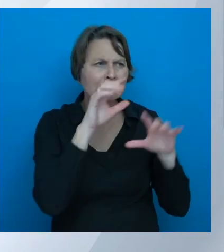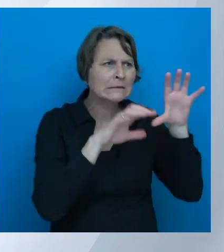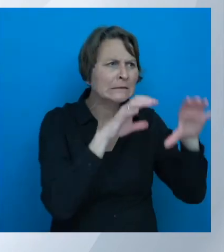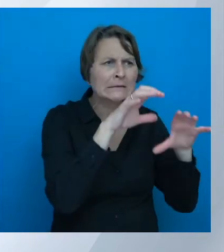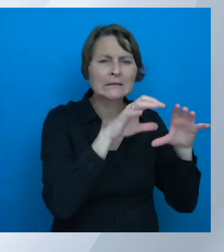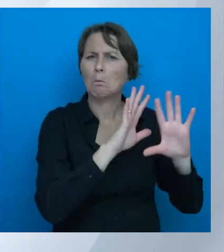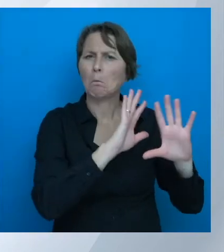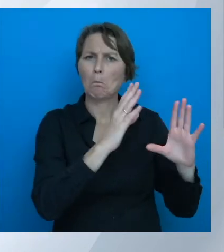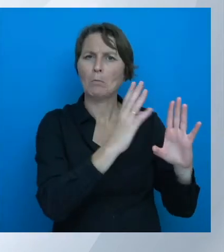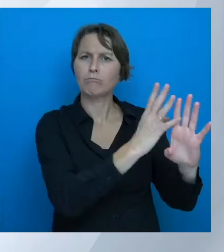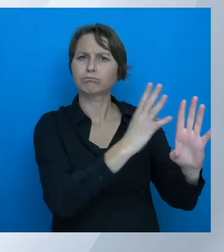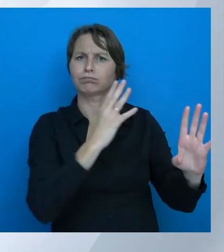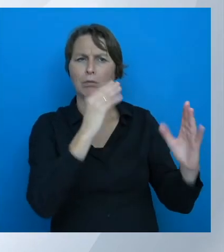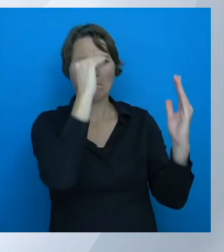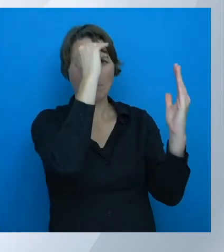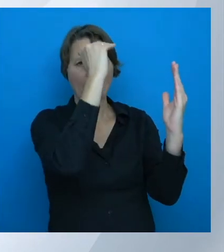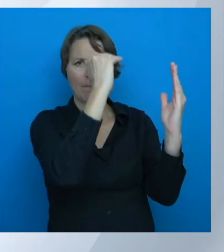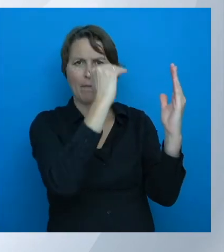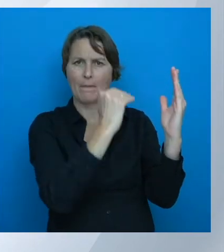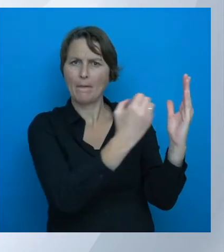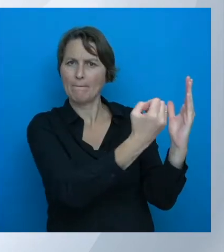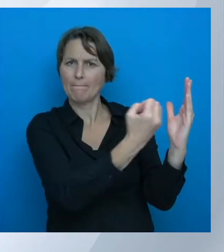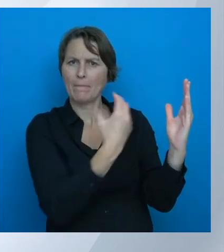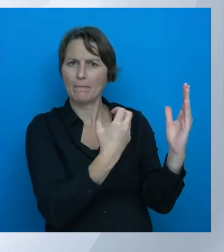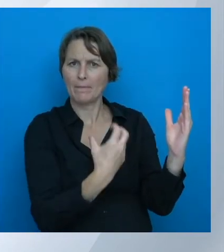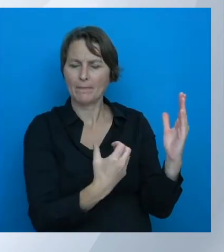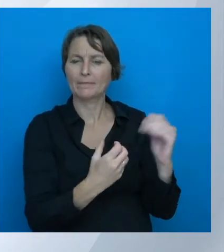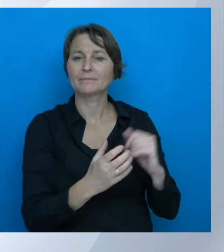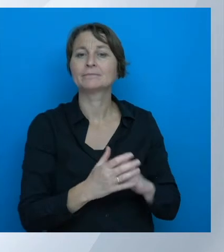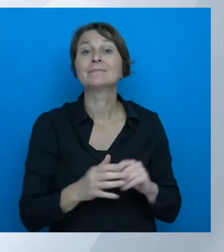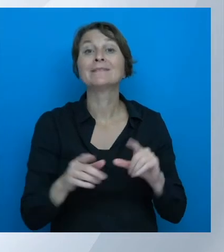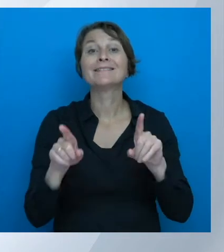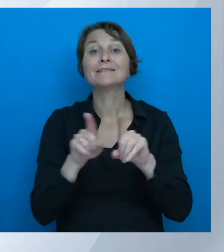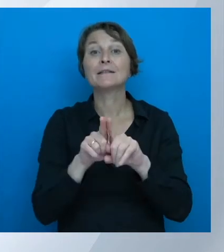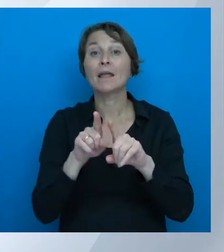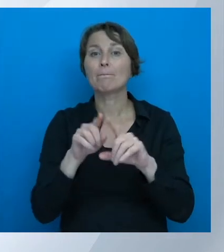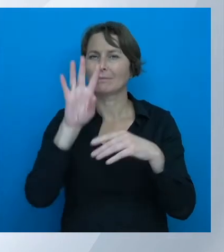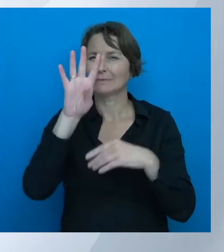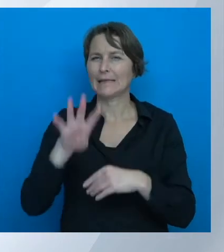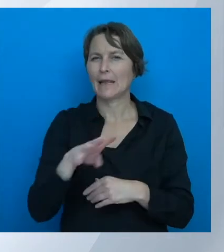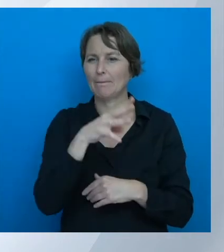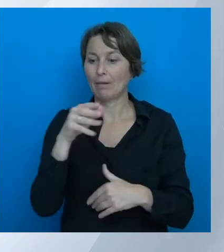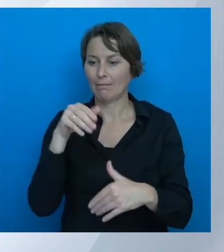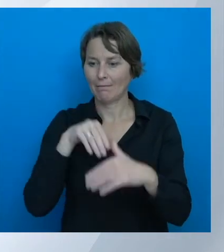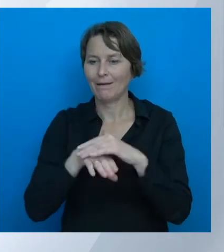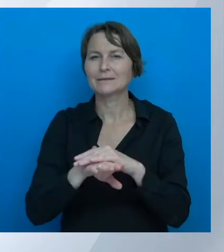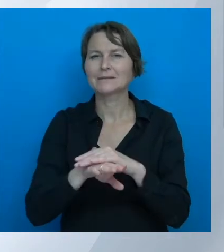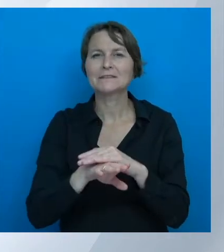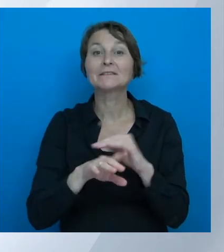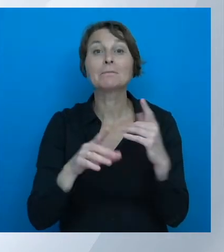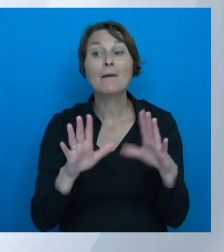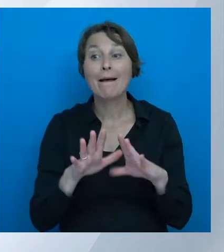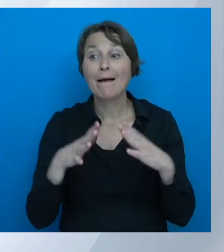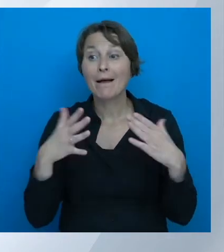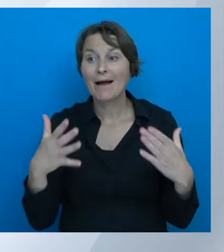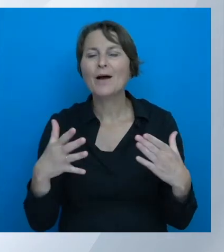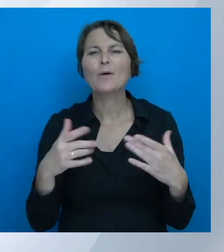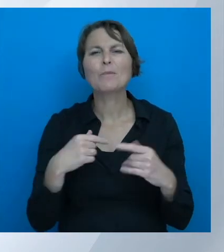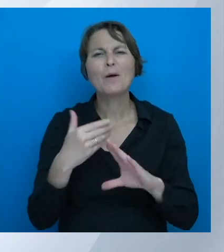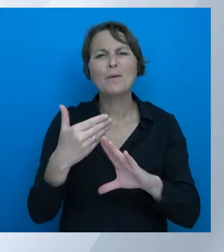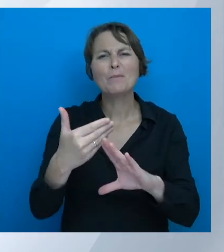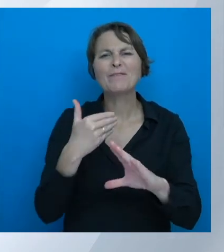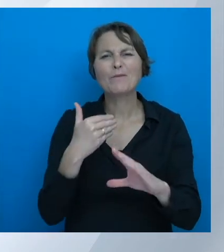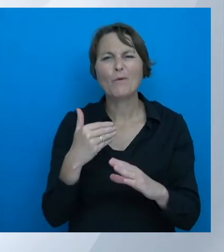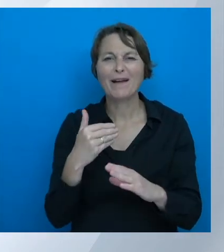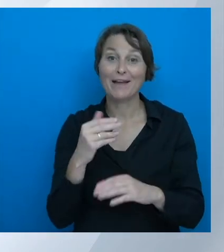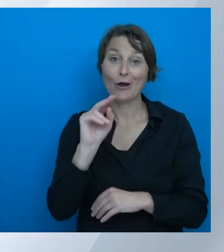the table access, I also need to do that same namespace clearup, and I need to add the Nugget package, of course, because